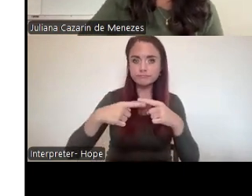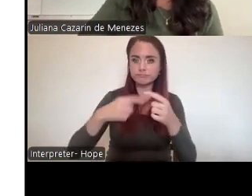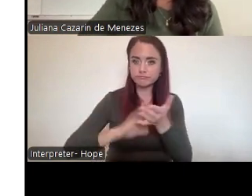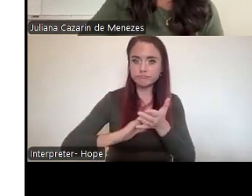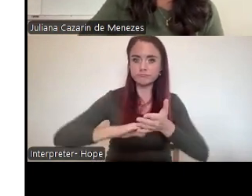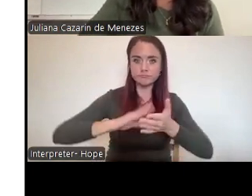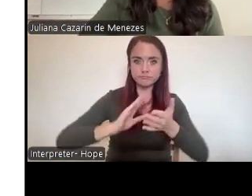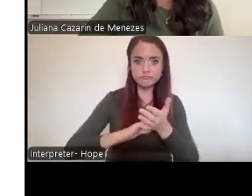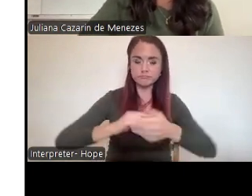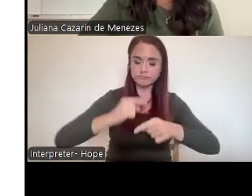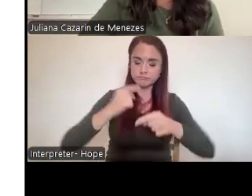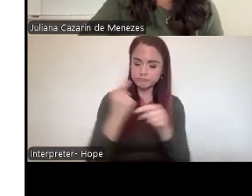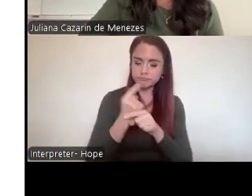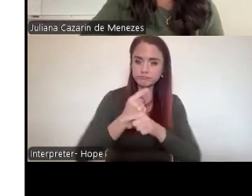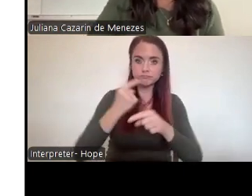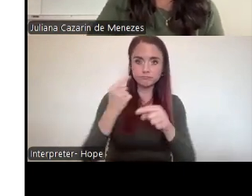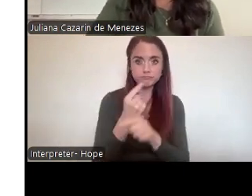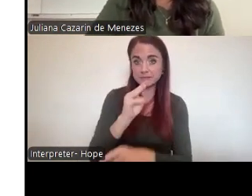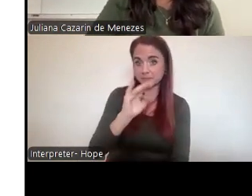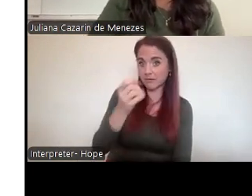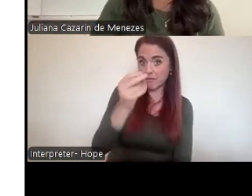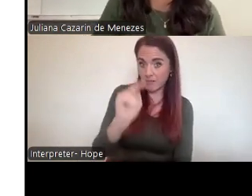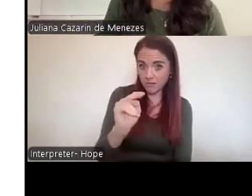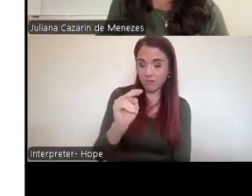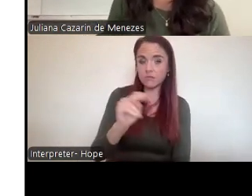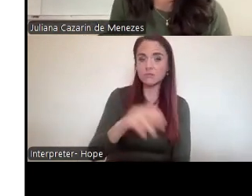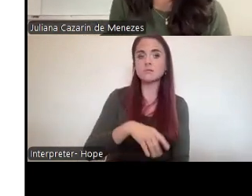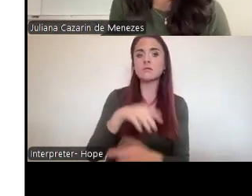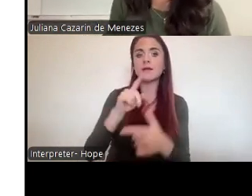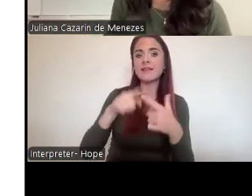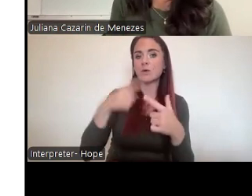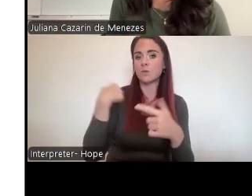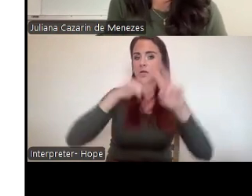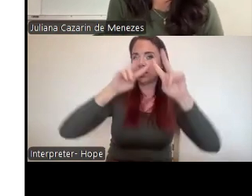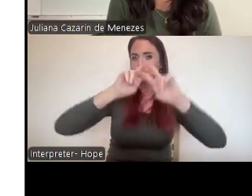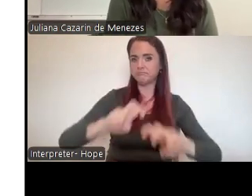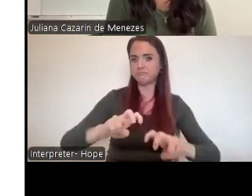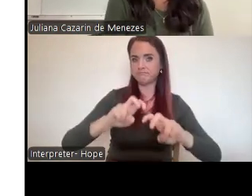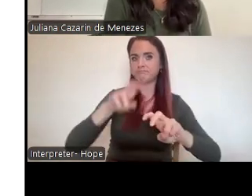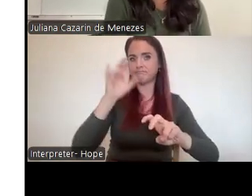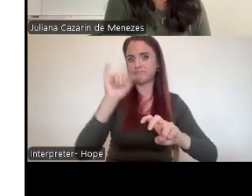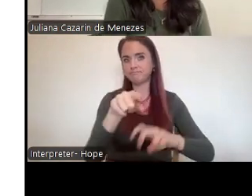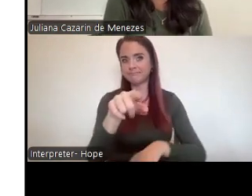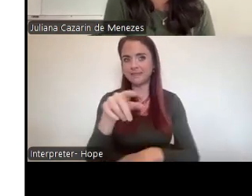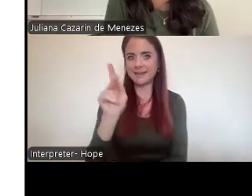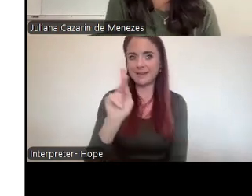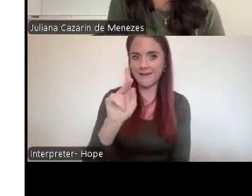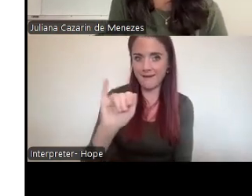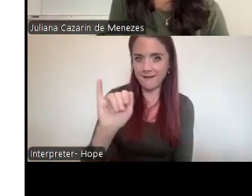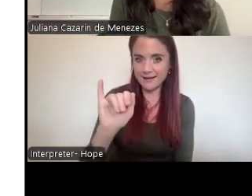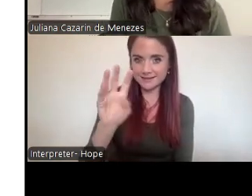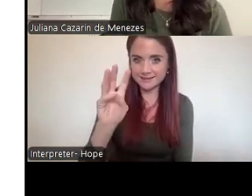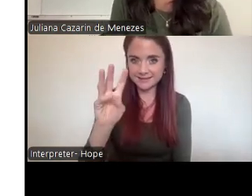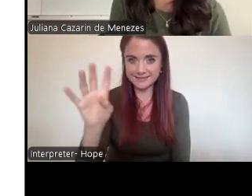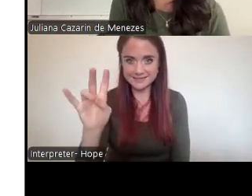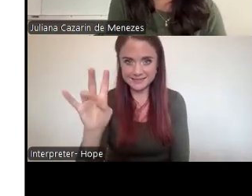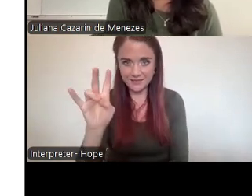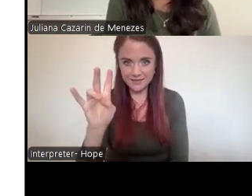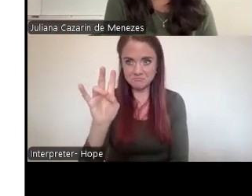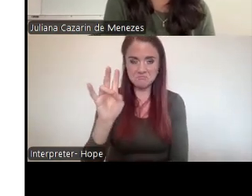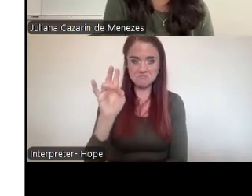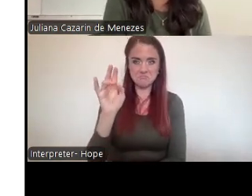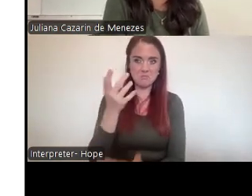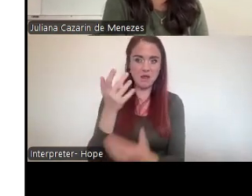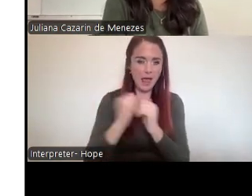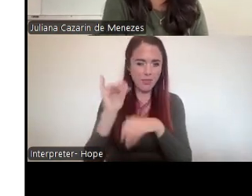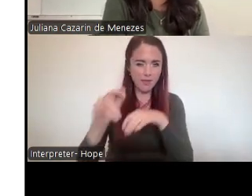we turn MIC on and we analyzed the expression of Ki67. Ki67 is the